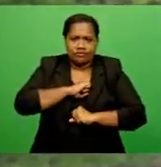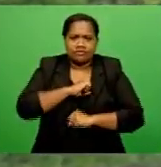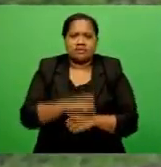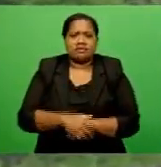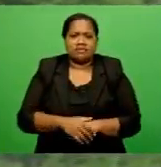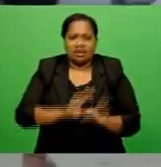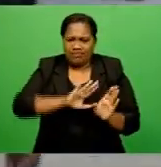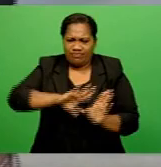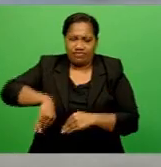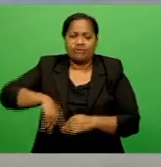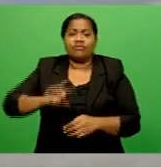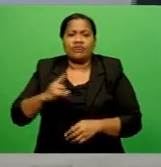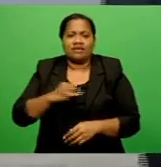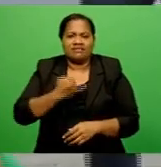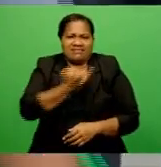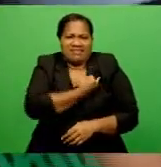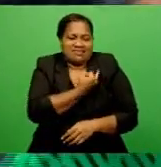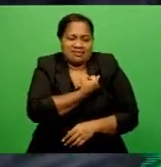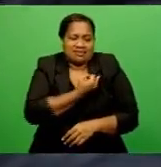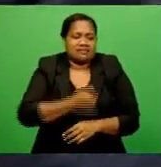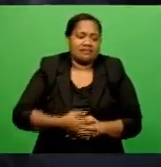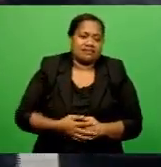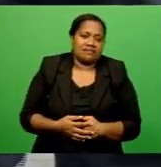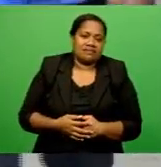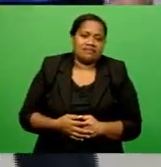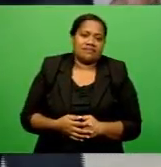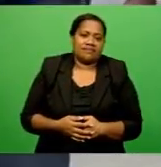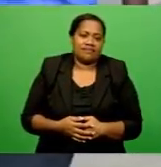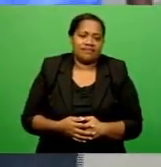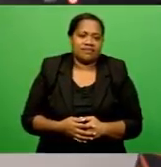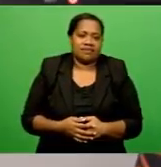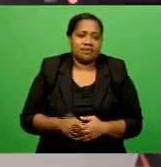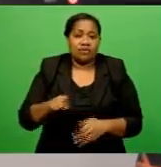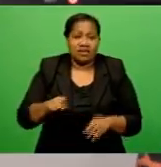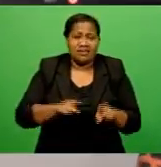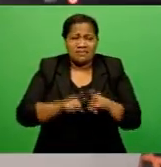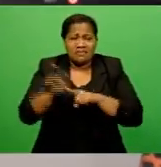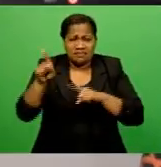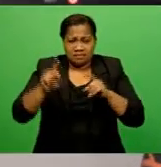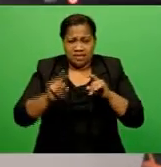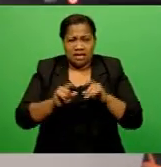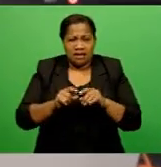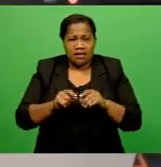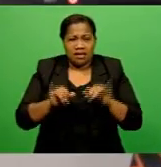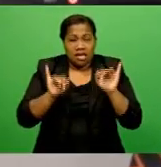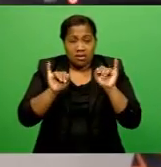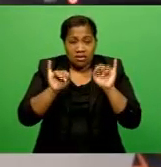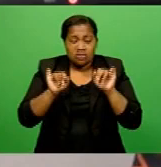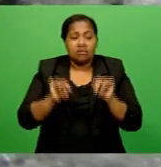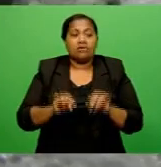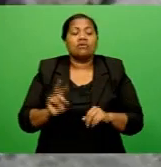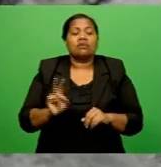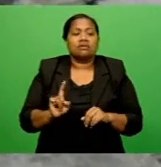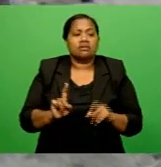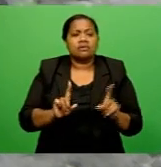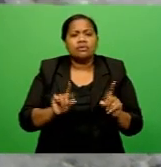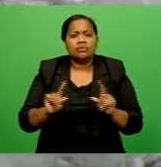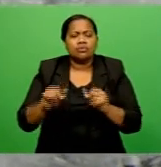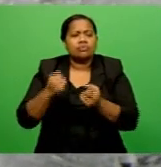sexual distress. It's one of the major issues where they do drugs